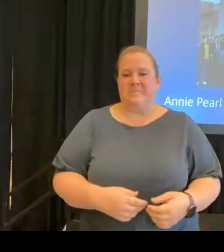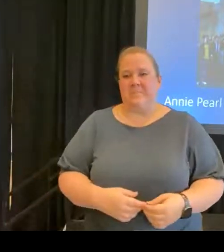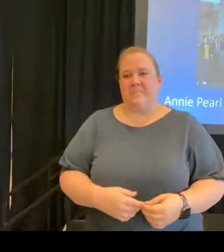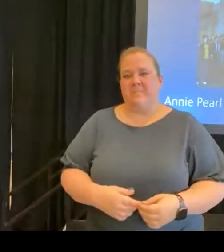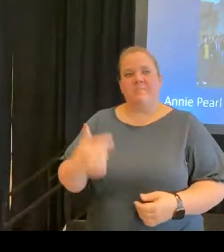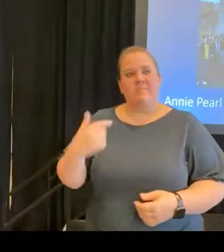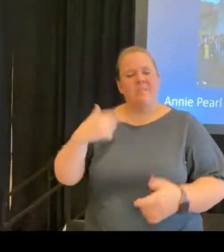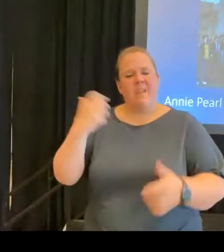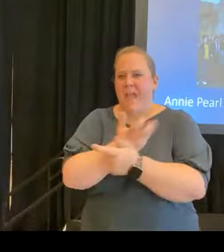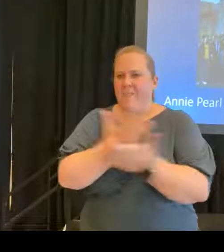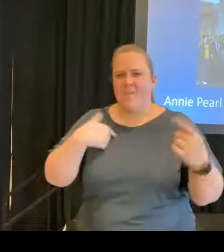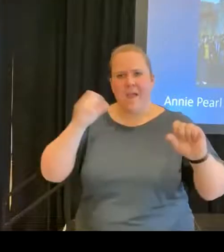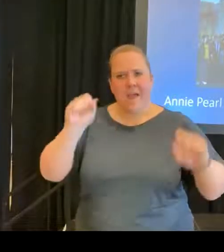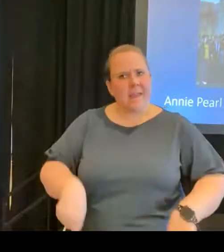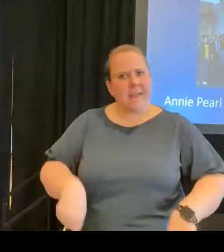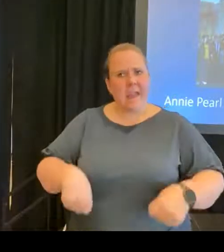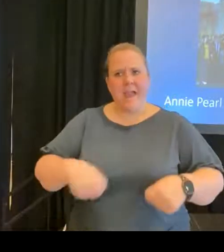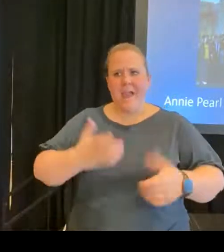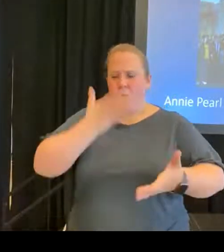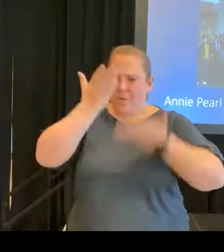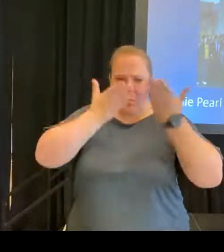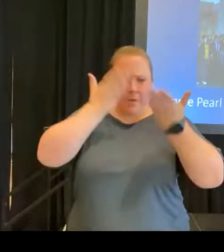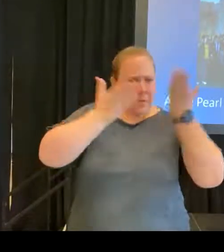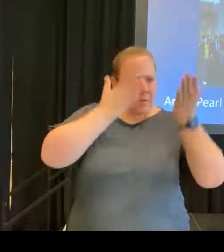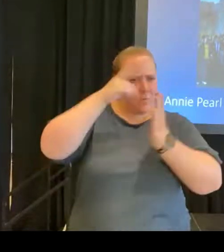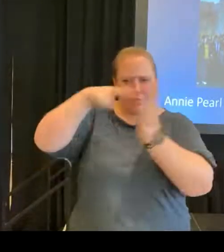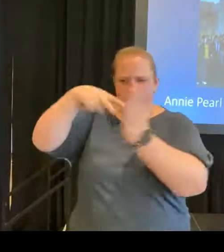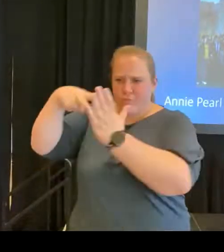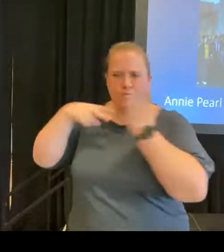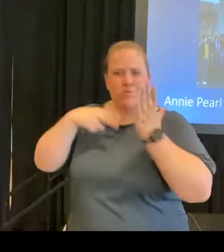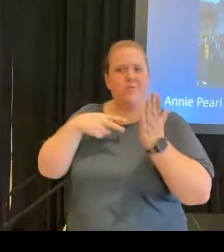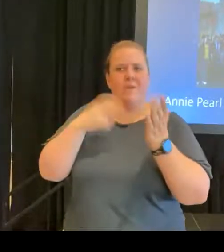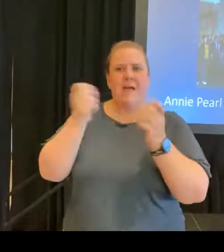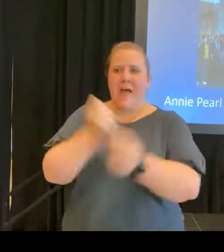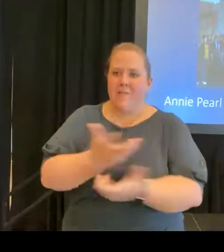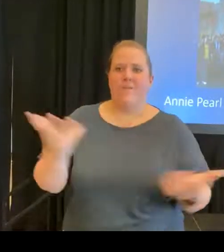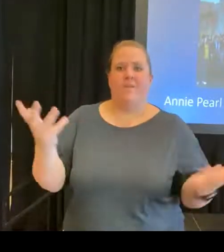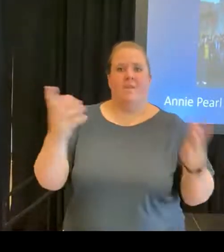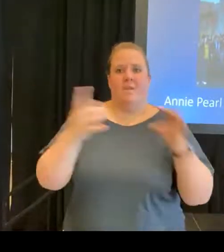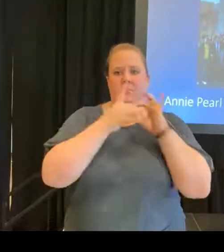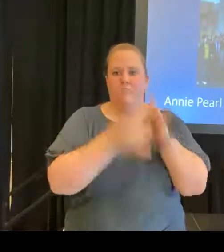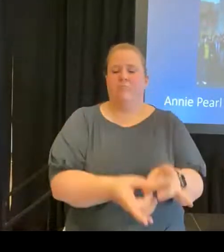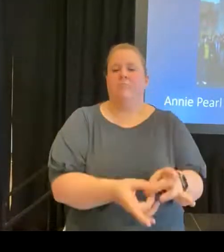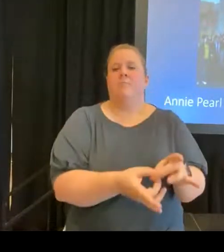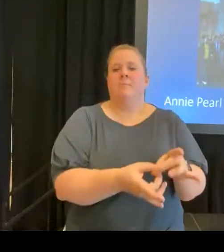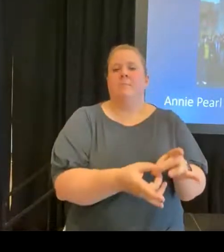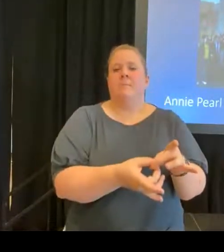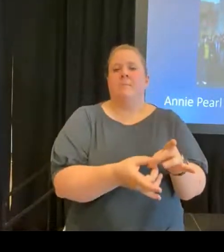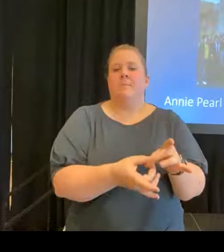I'm reading everything I can get my hands on that relates to